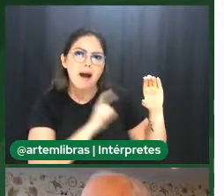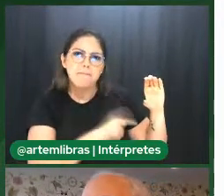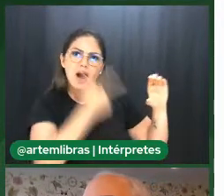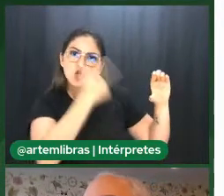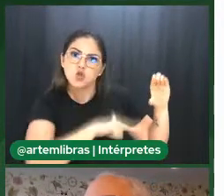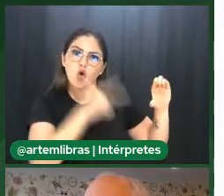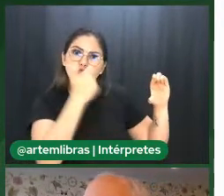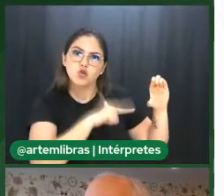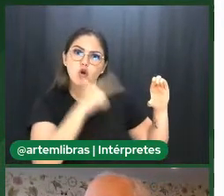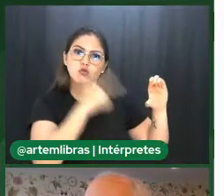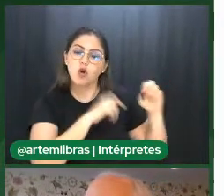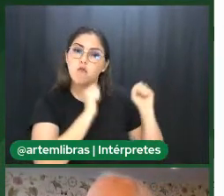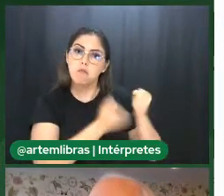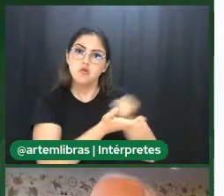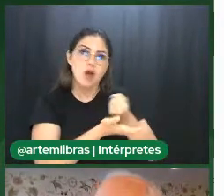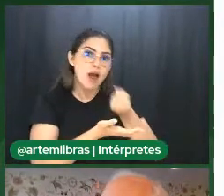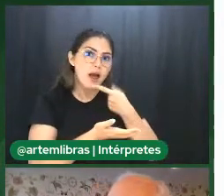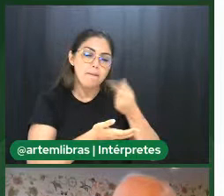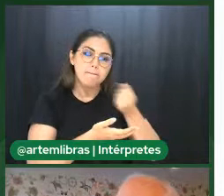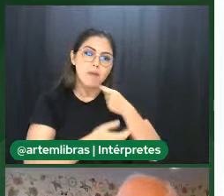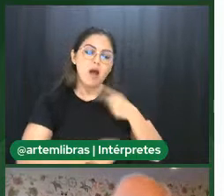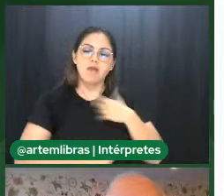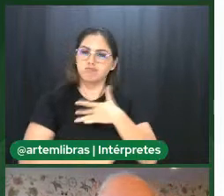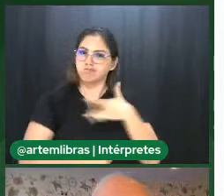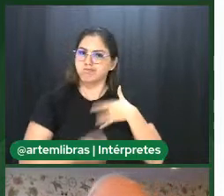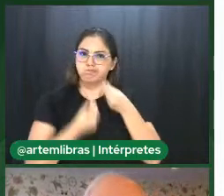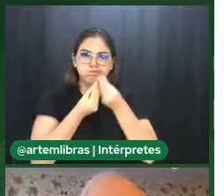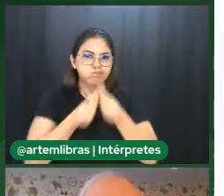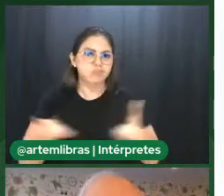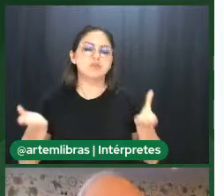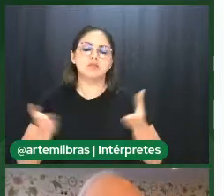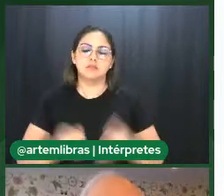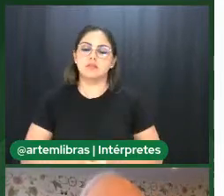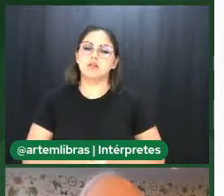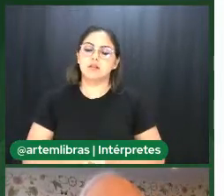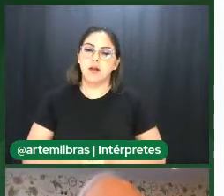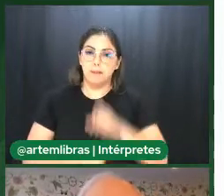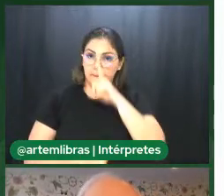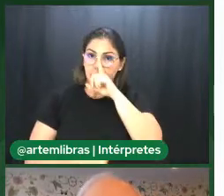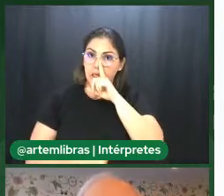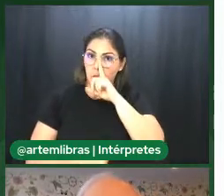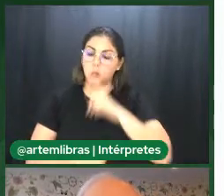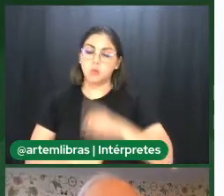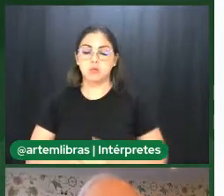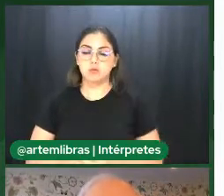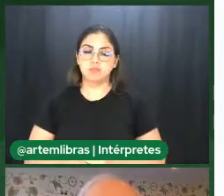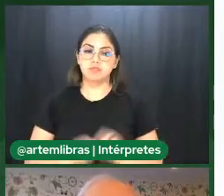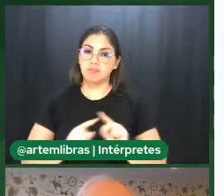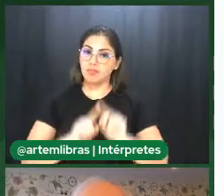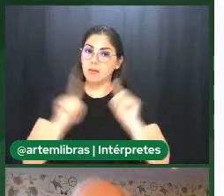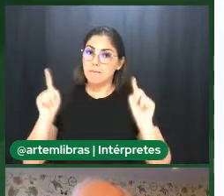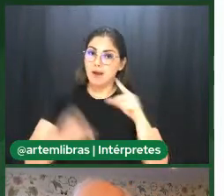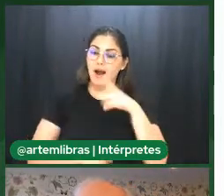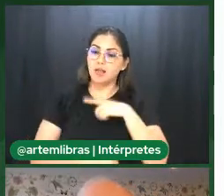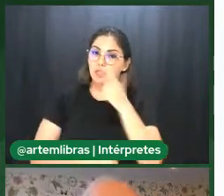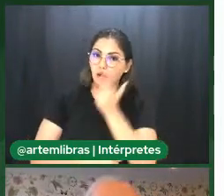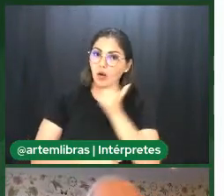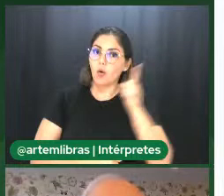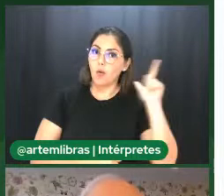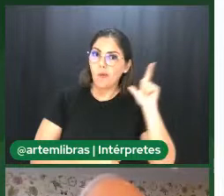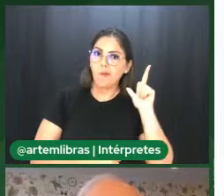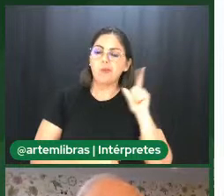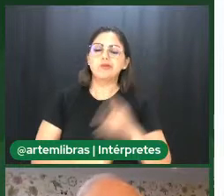The general movement now is towards patient-guided but clinician-monitored. A hospital control center may